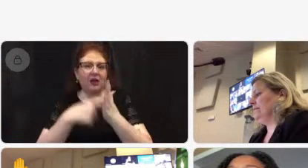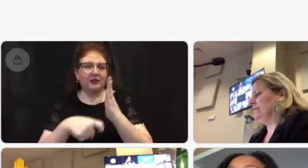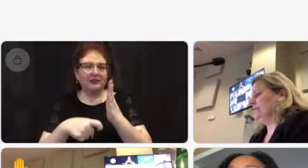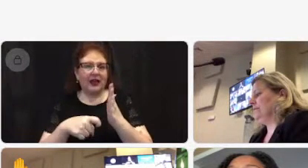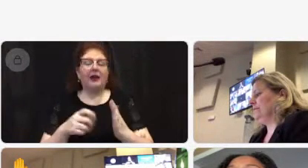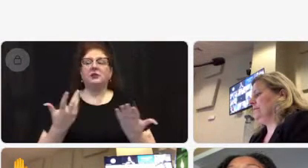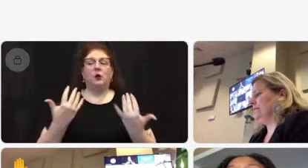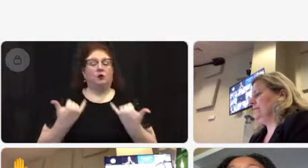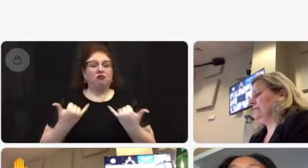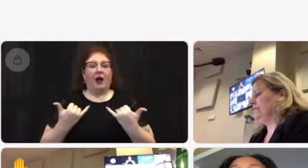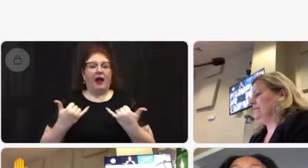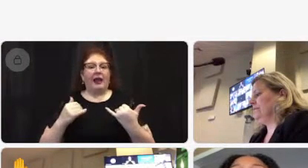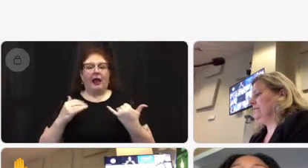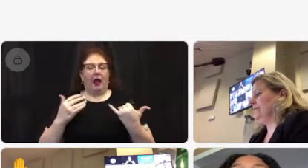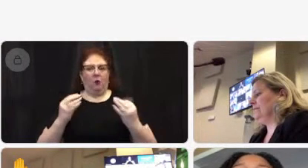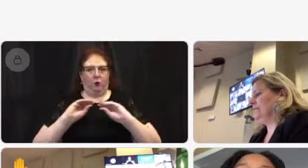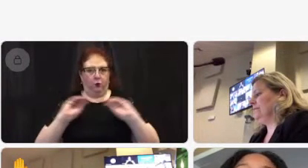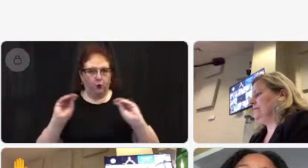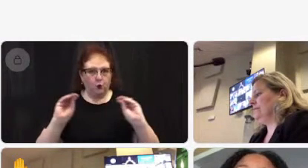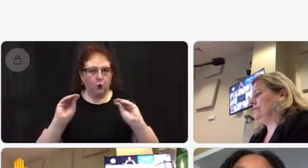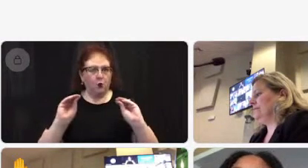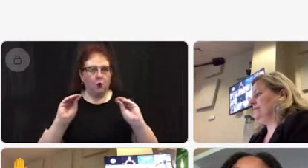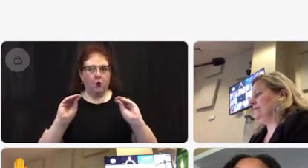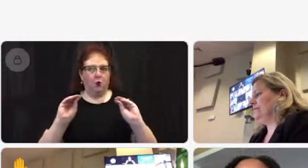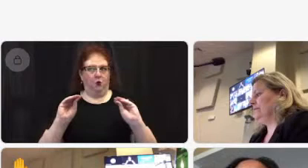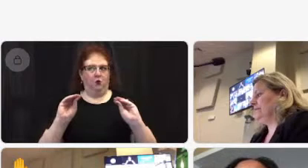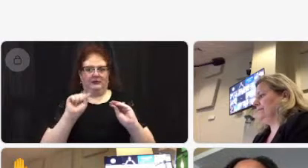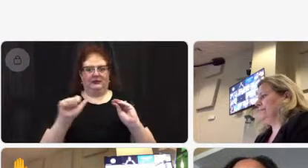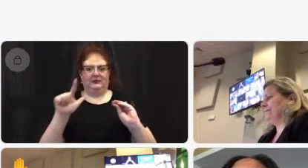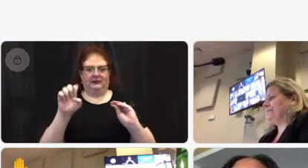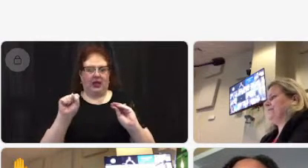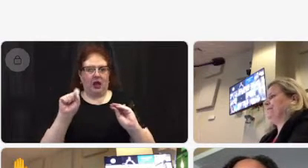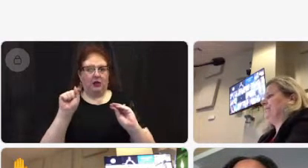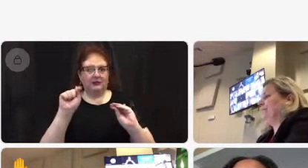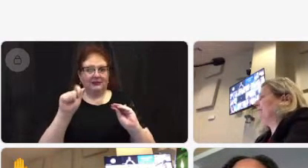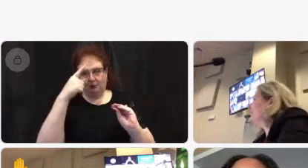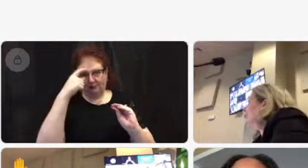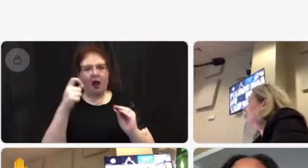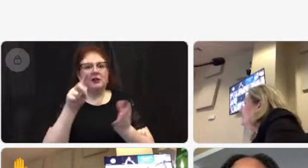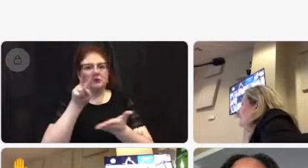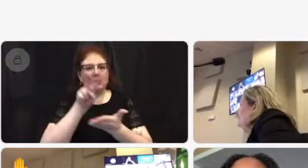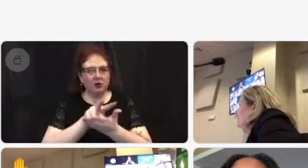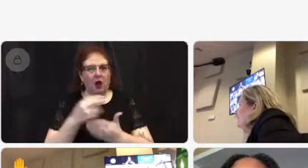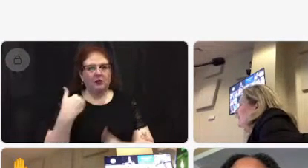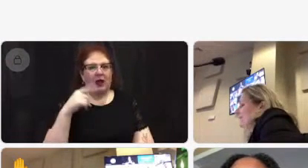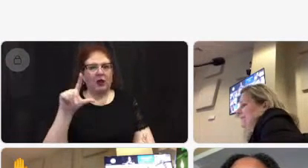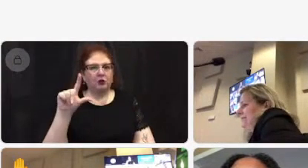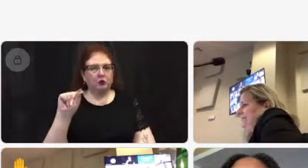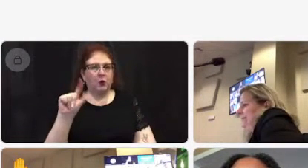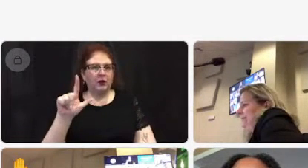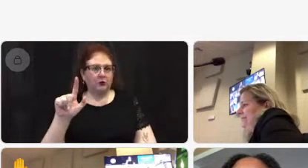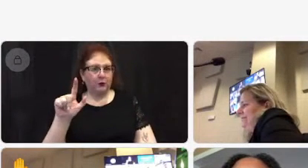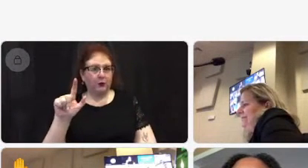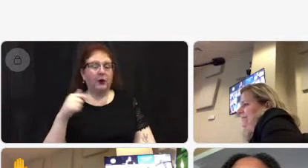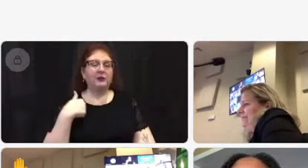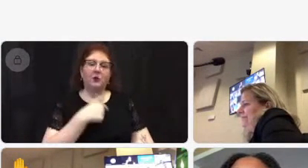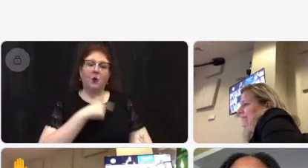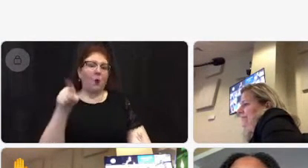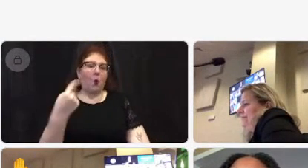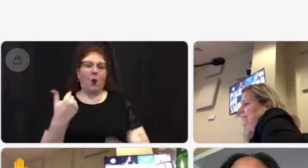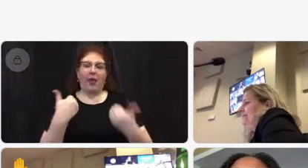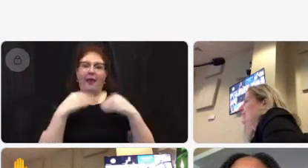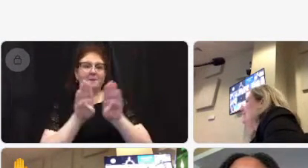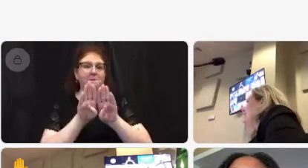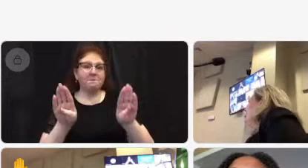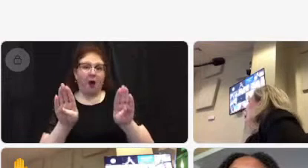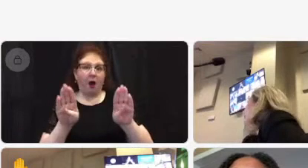tax, and we lost that in 21. So all we have right now is the bond program, which is